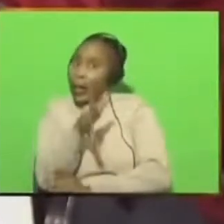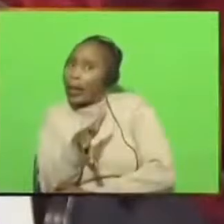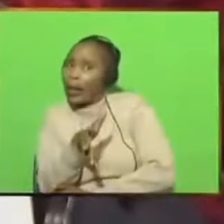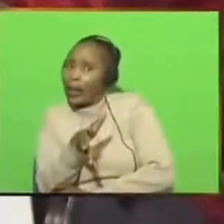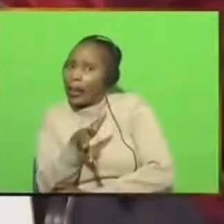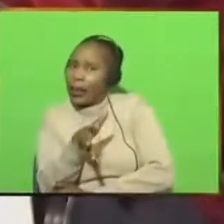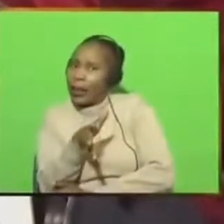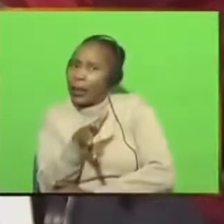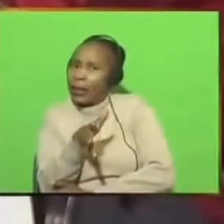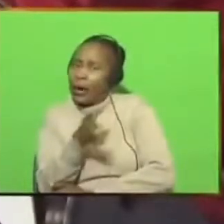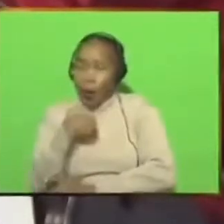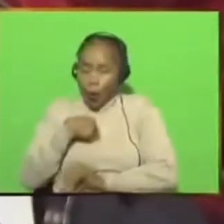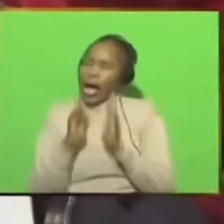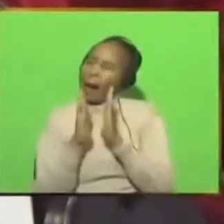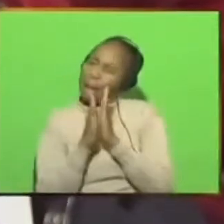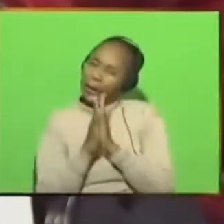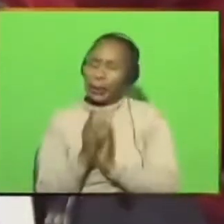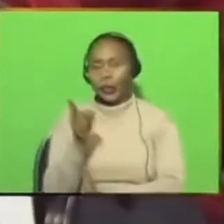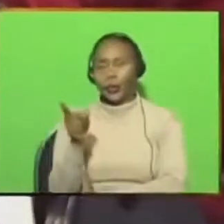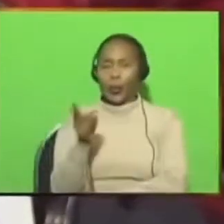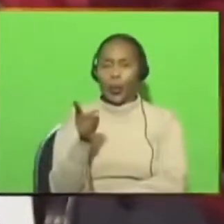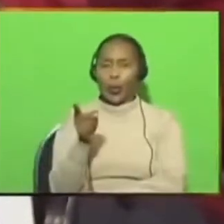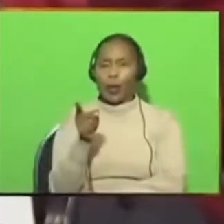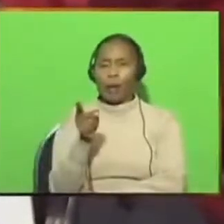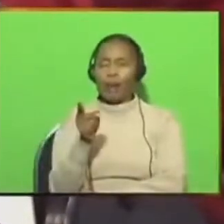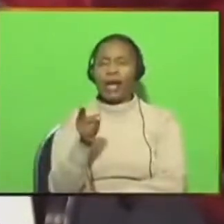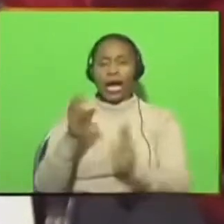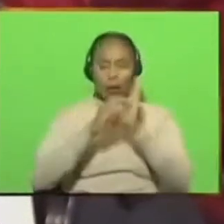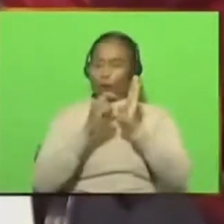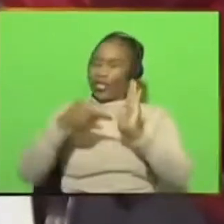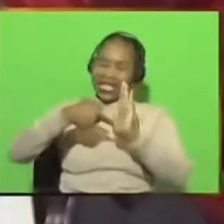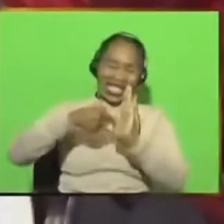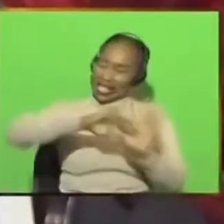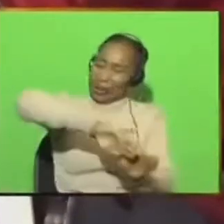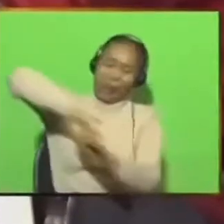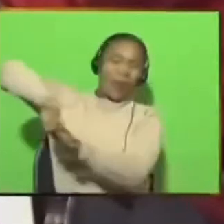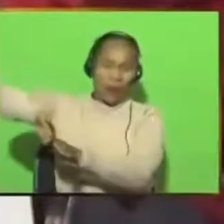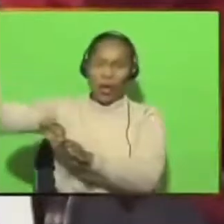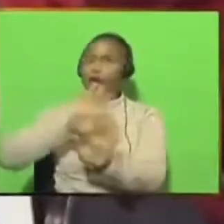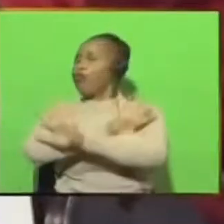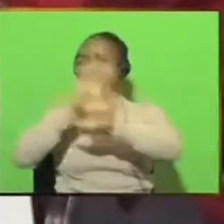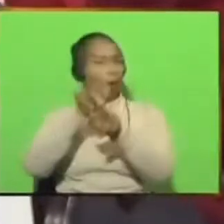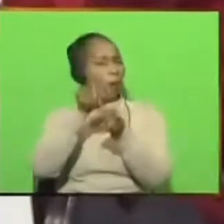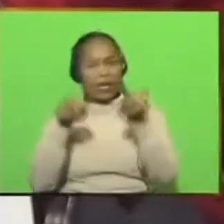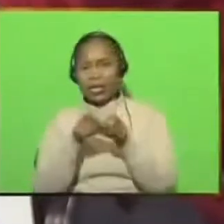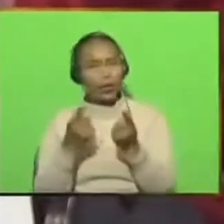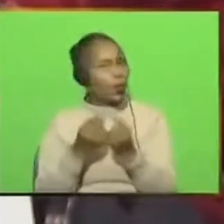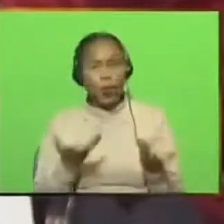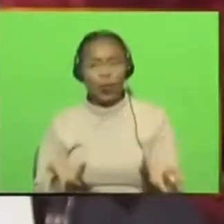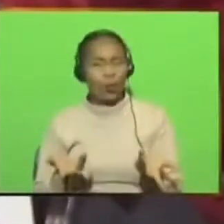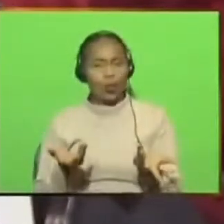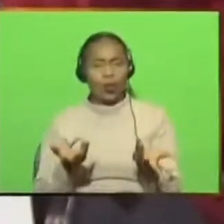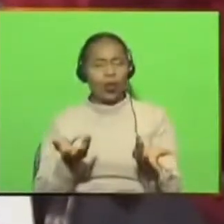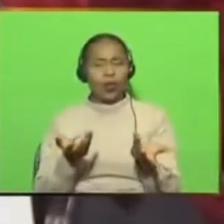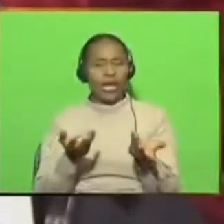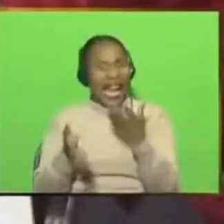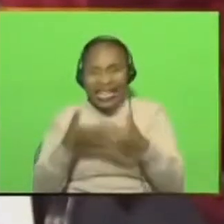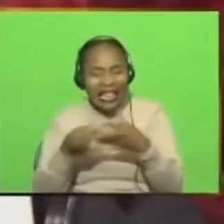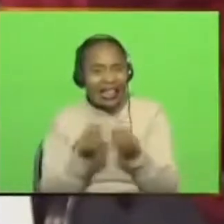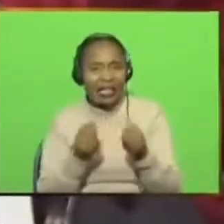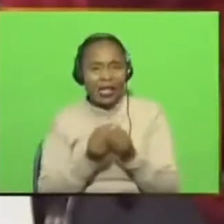be observed. What are we teaching the country now? What are we telling the South Africans who are watching